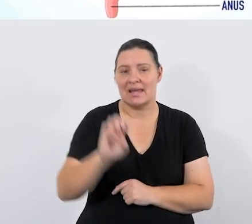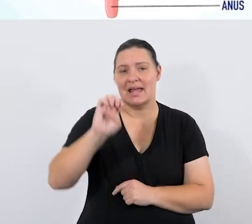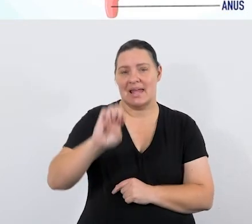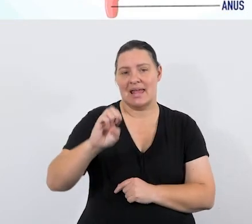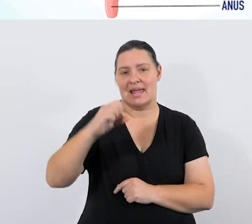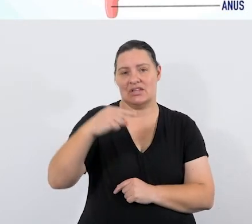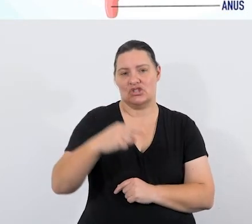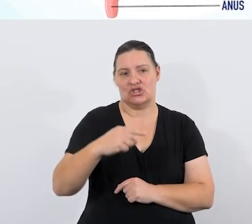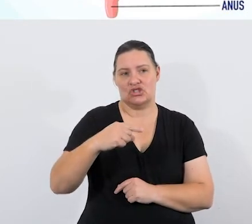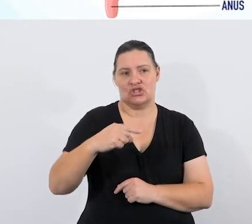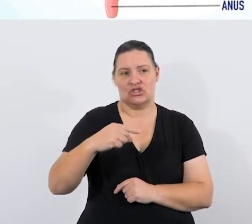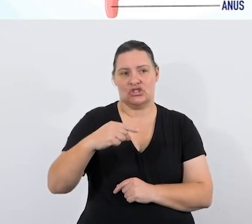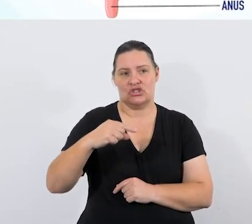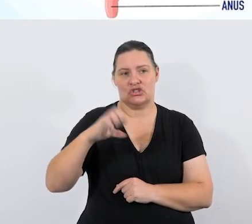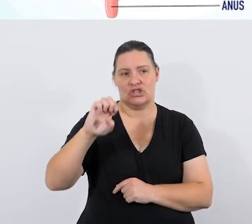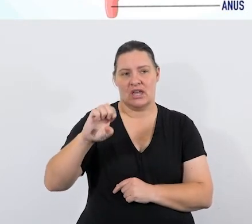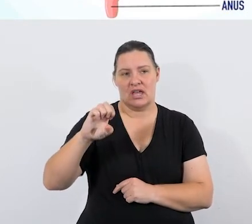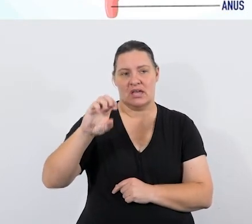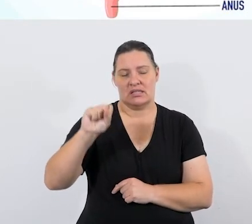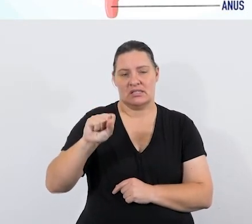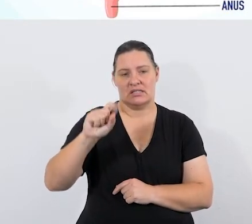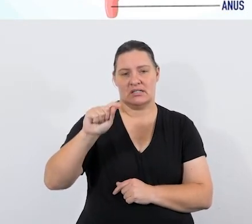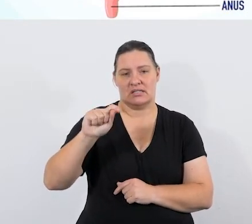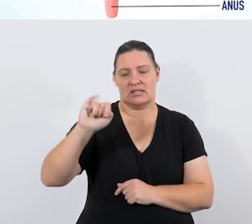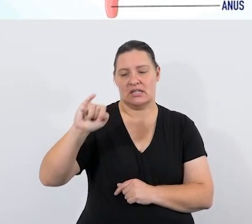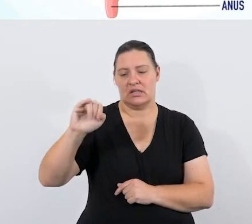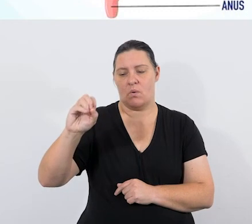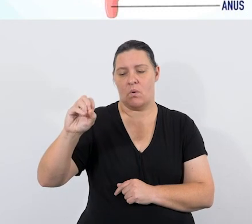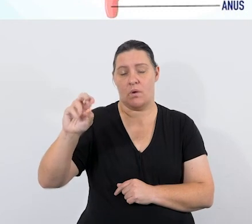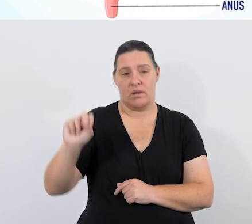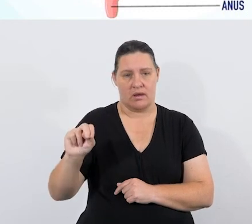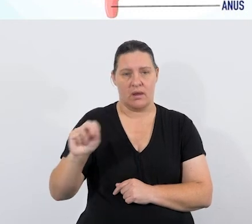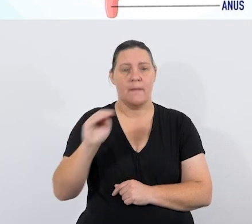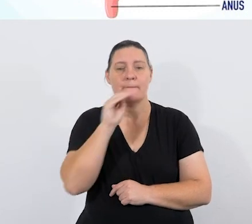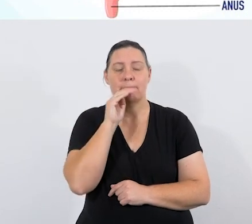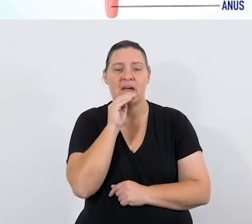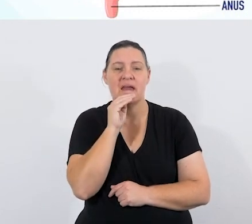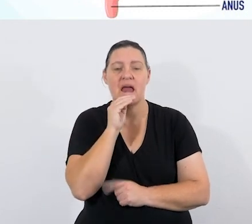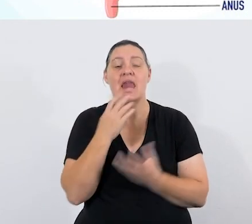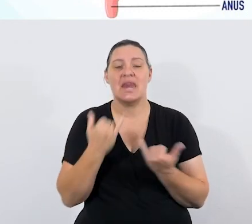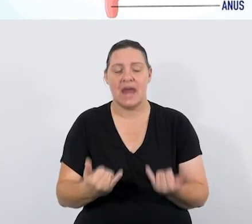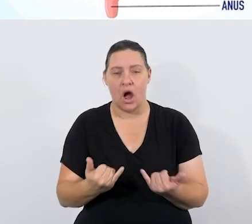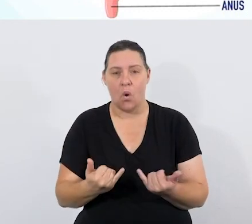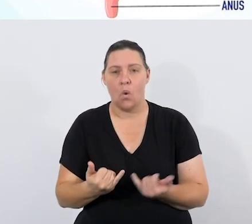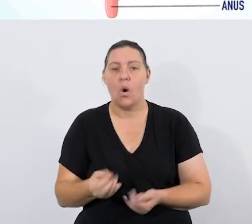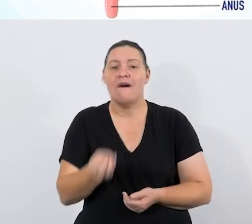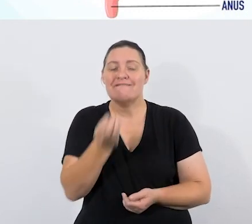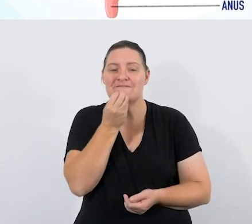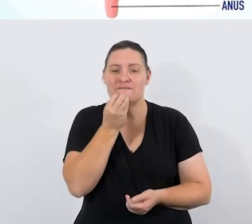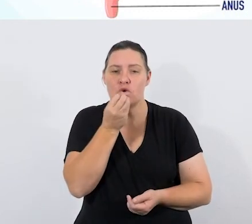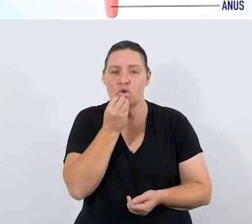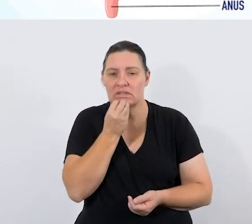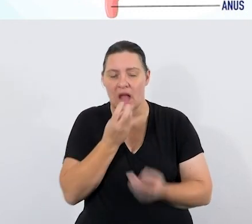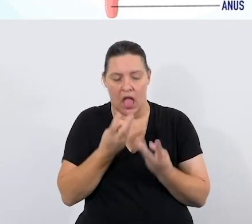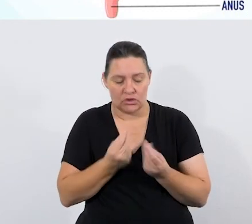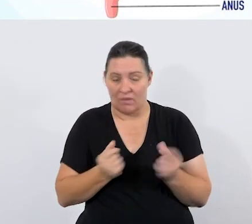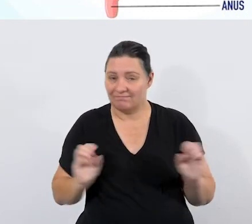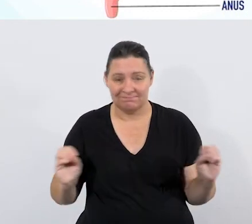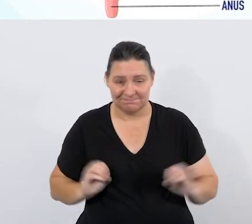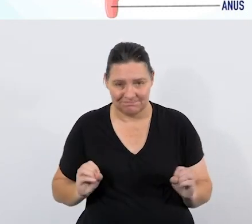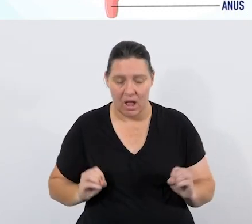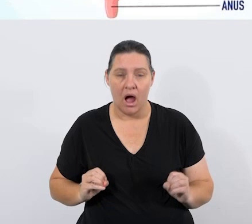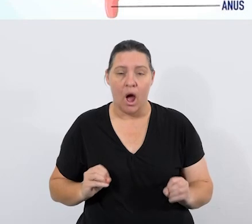that take place during digestion. There are four main processes that happen in the alimentary canal.